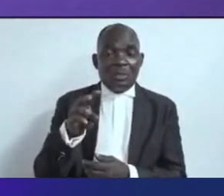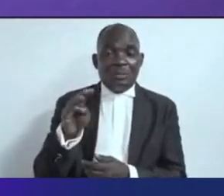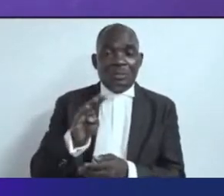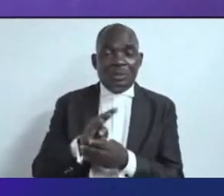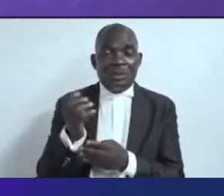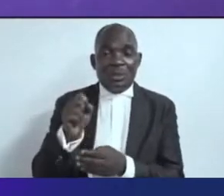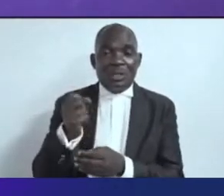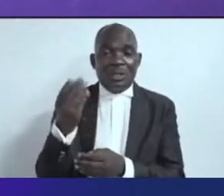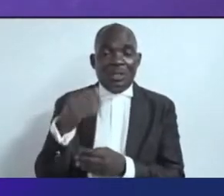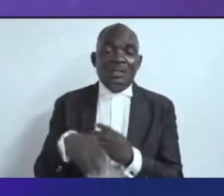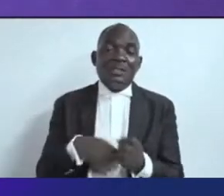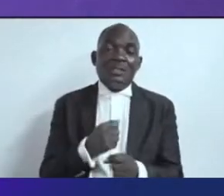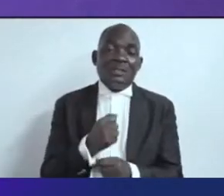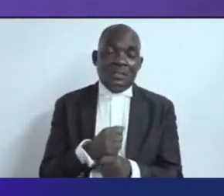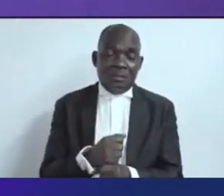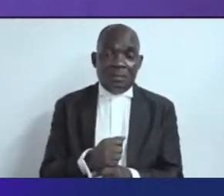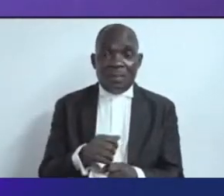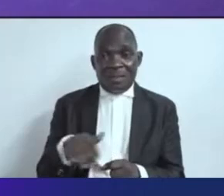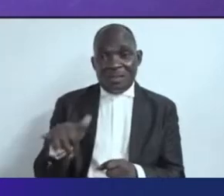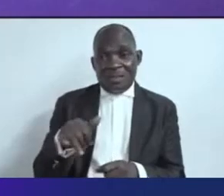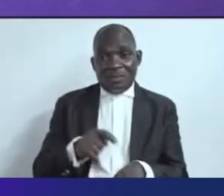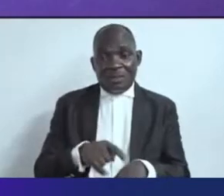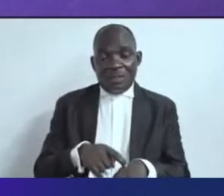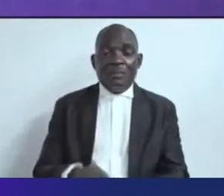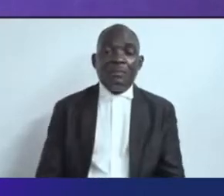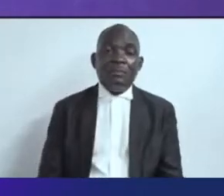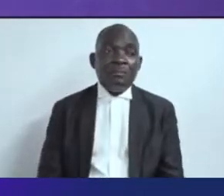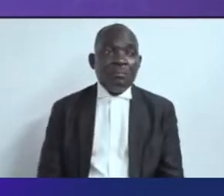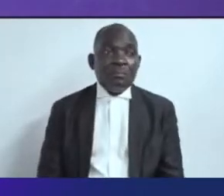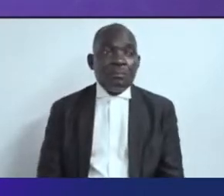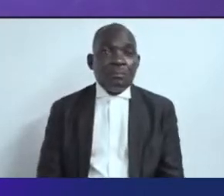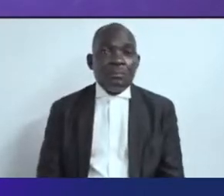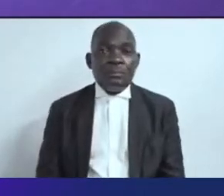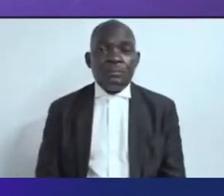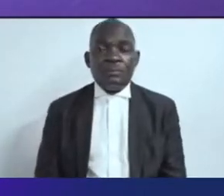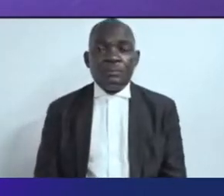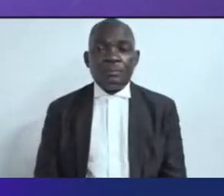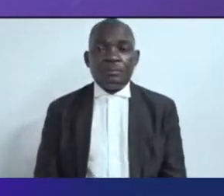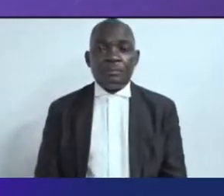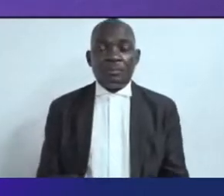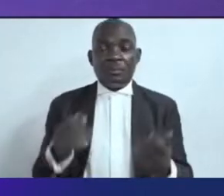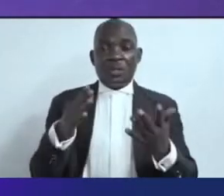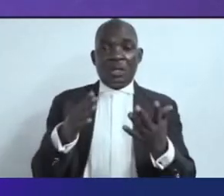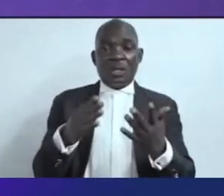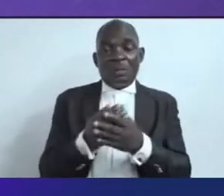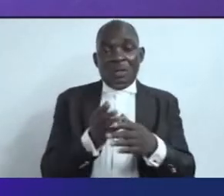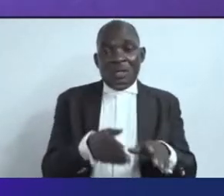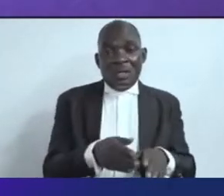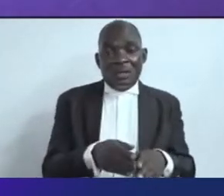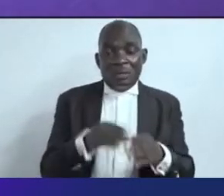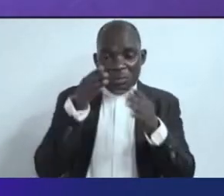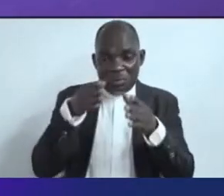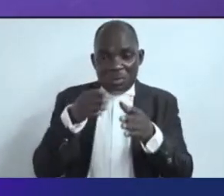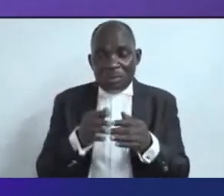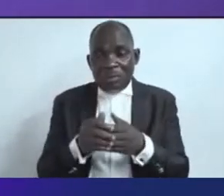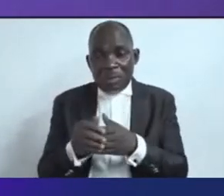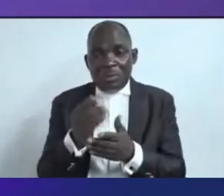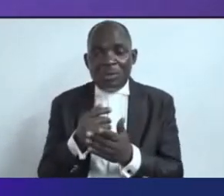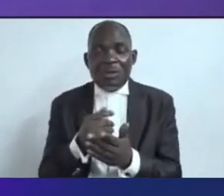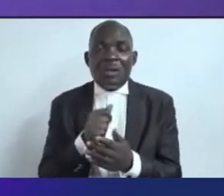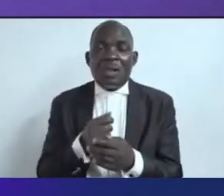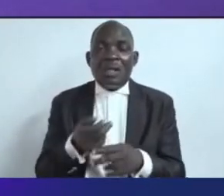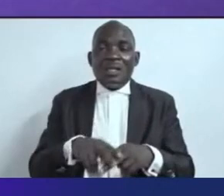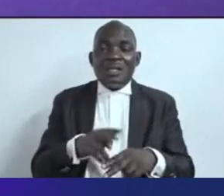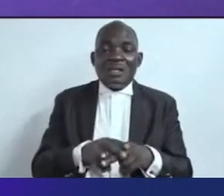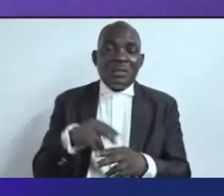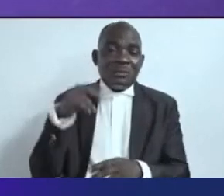$1.66 billion recorded in the corresponding period of 2023. The surplus was primarily driven by an increase in